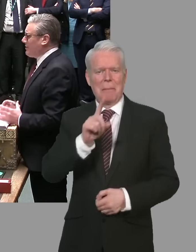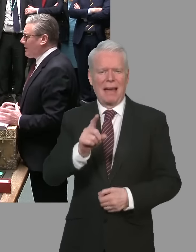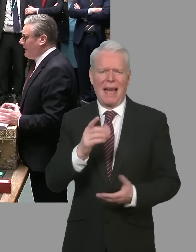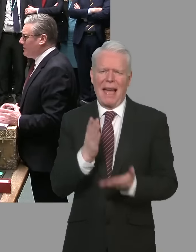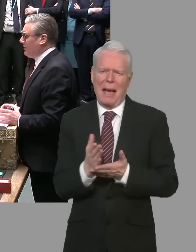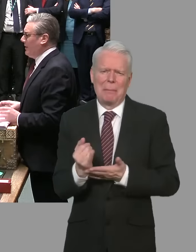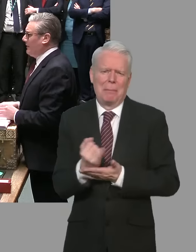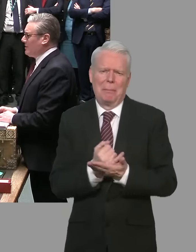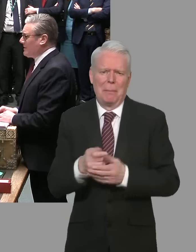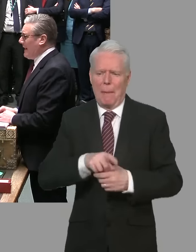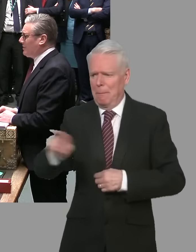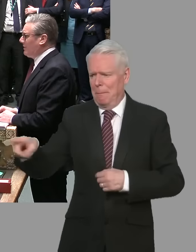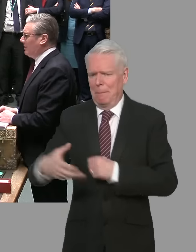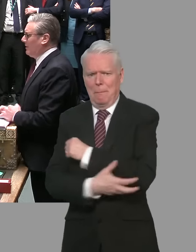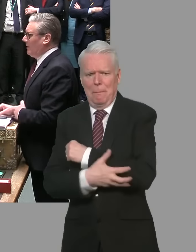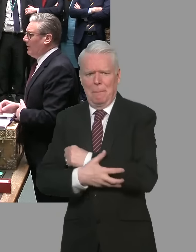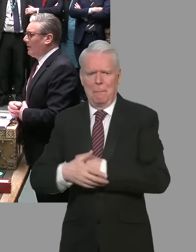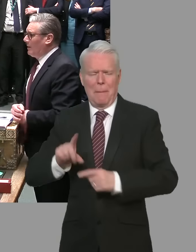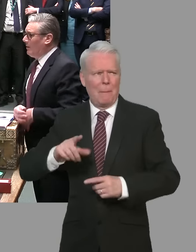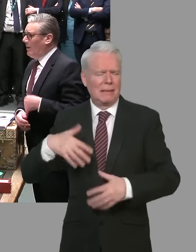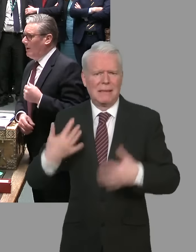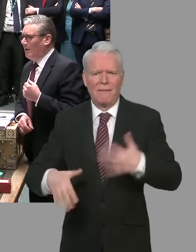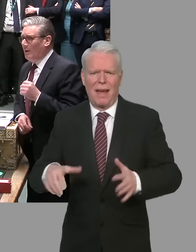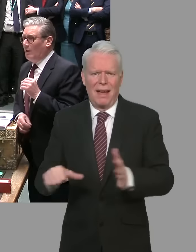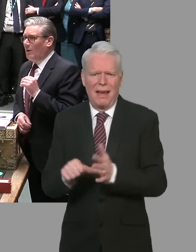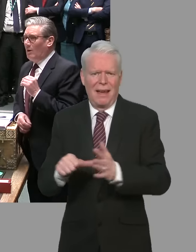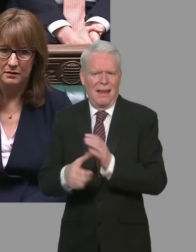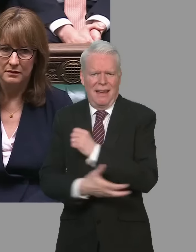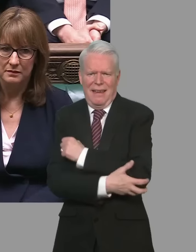The legislation, the statute,